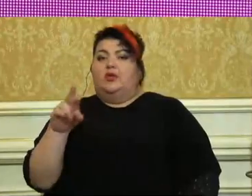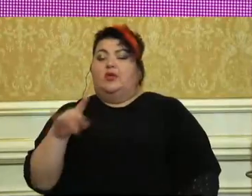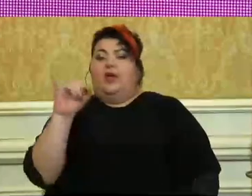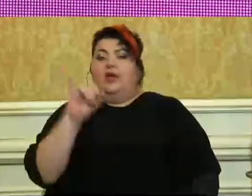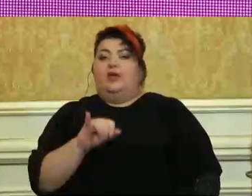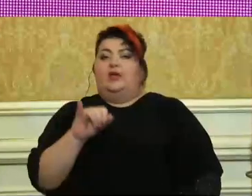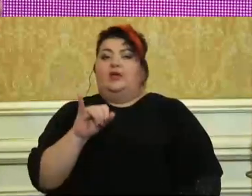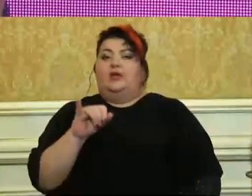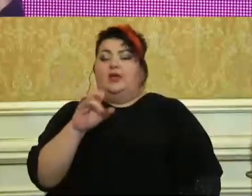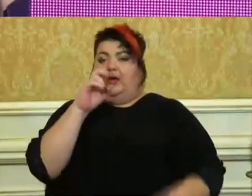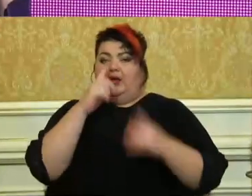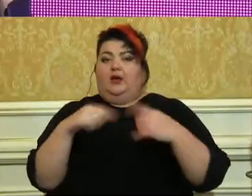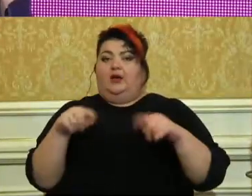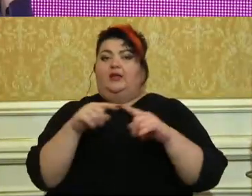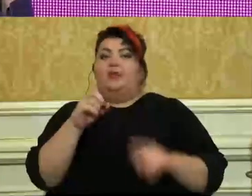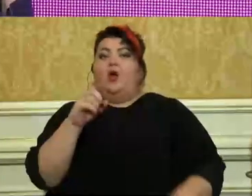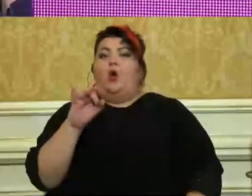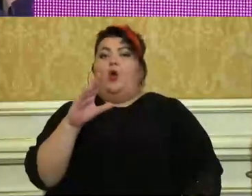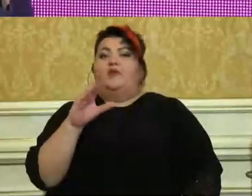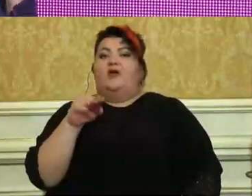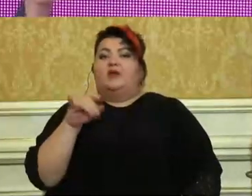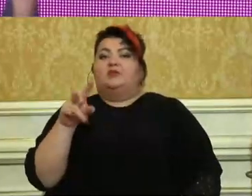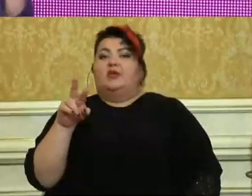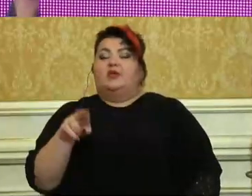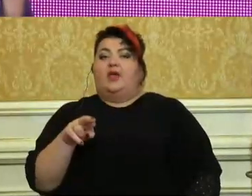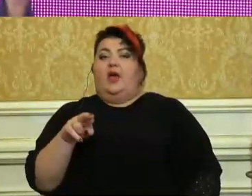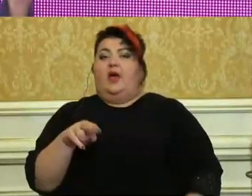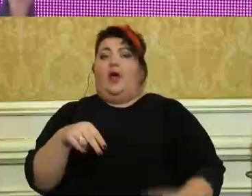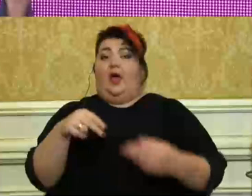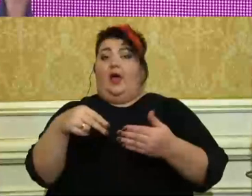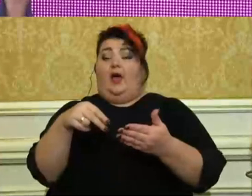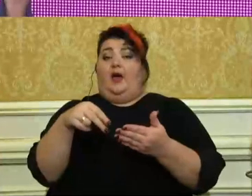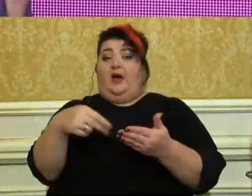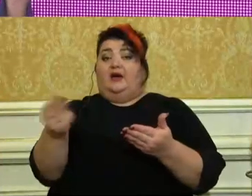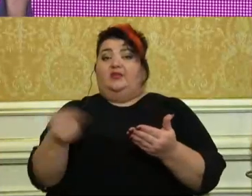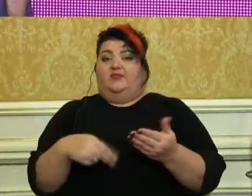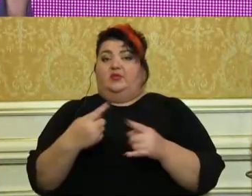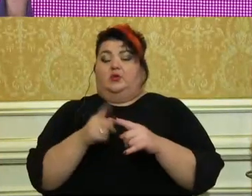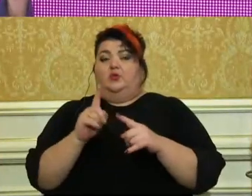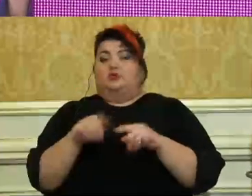ratify the Istanbul Convention. And I really hope